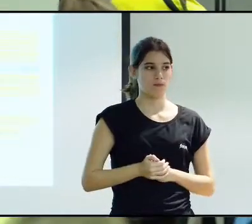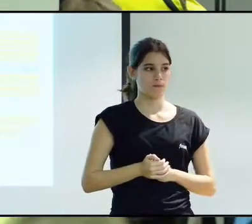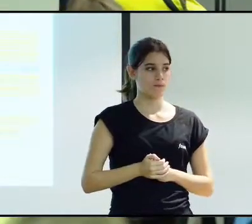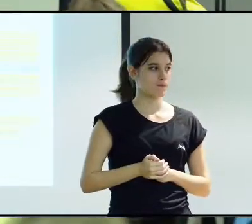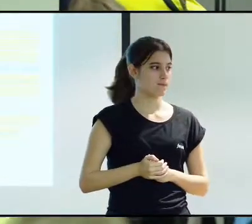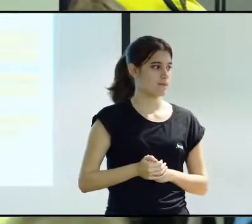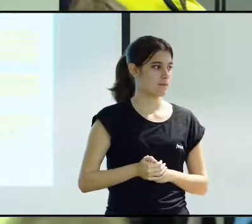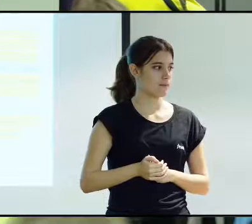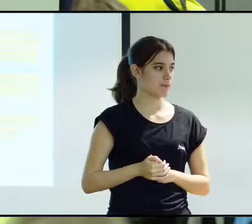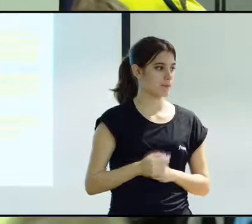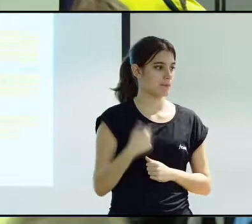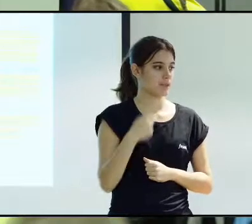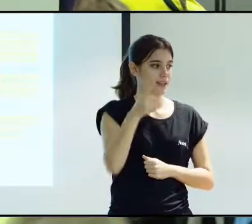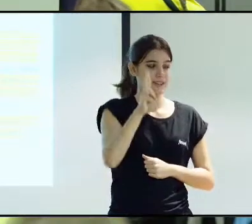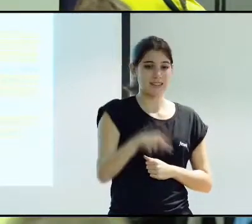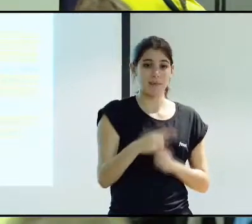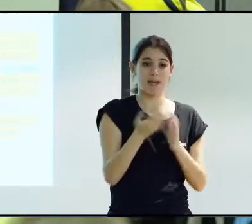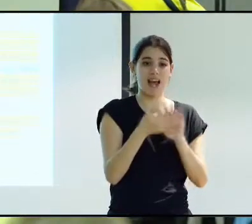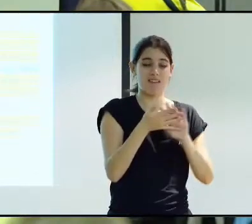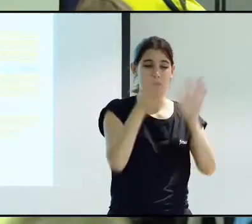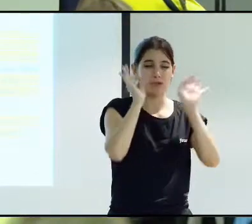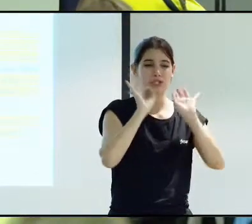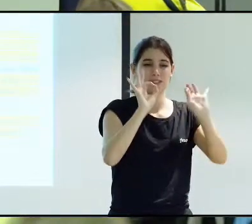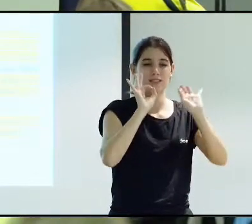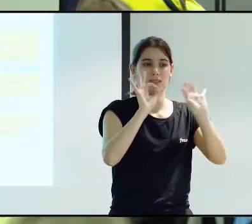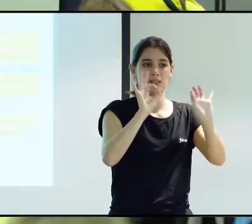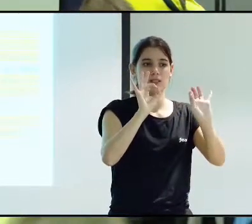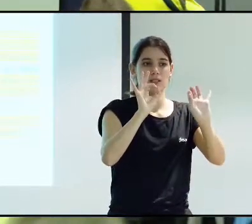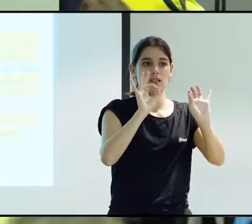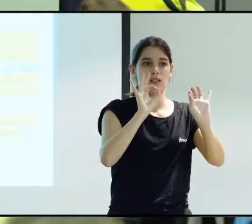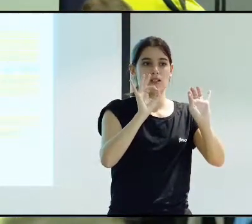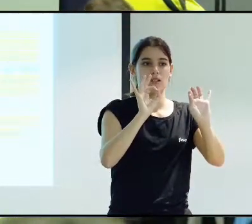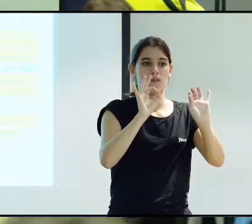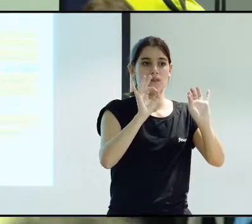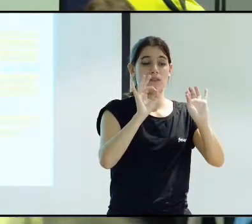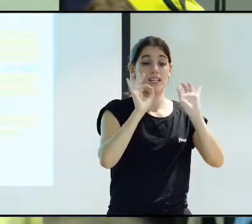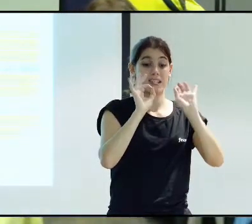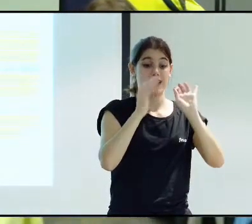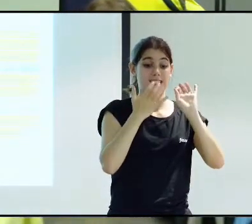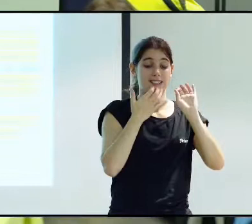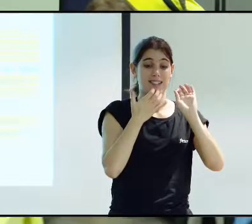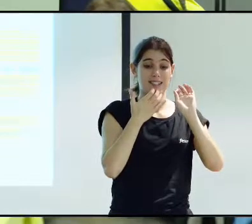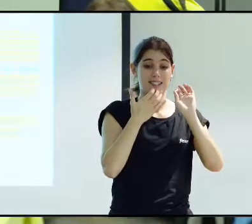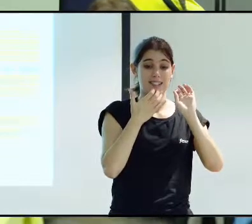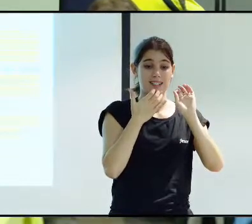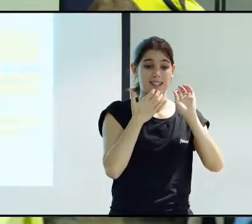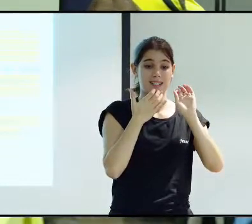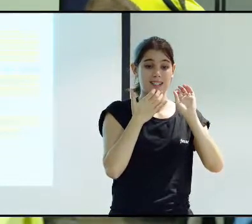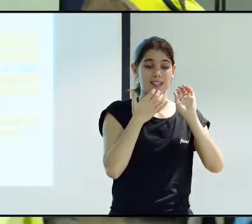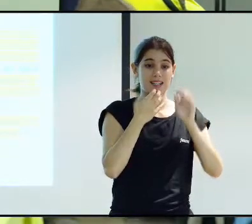people are denied their rights, that's what people are alluding to. Here we're talking about